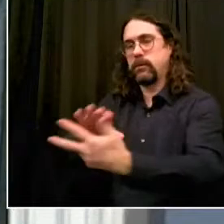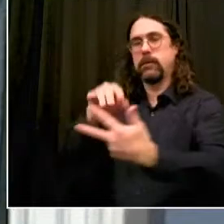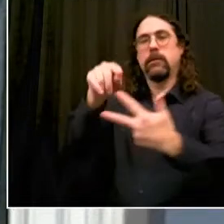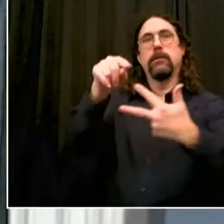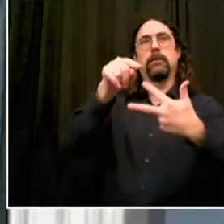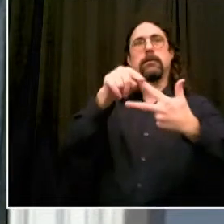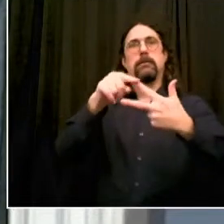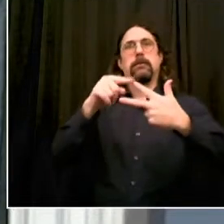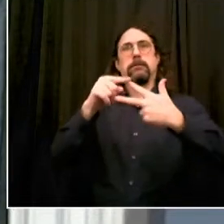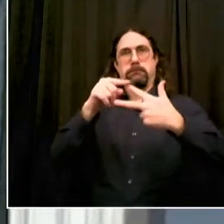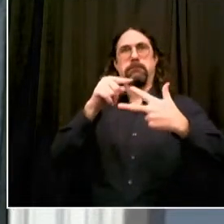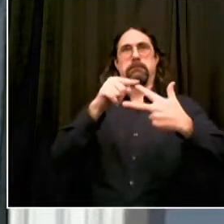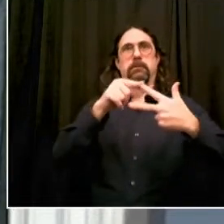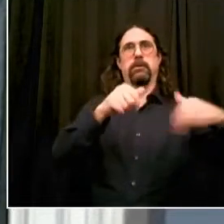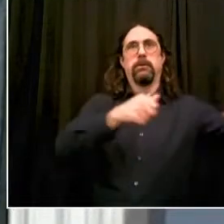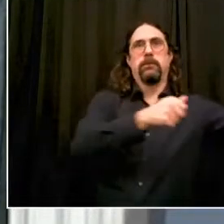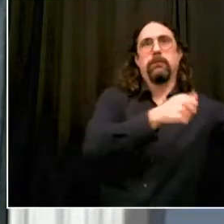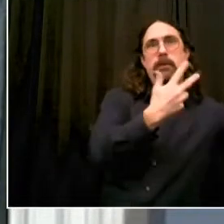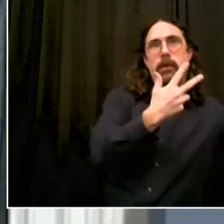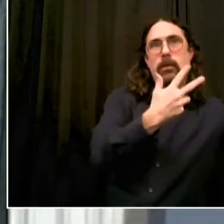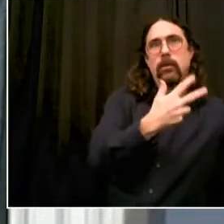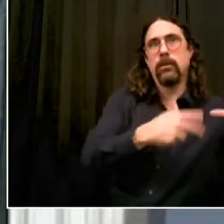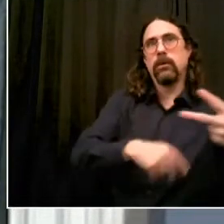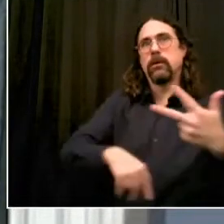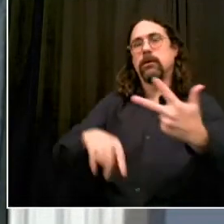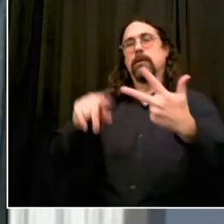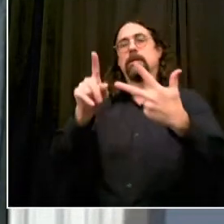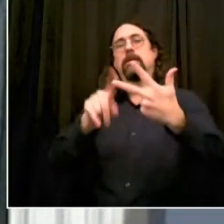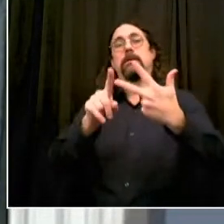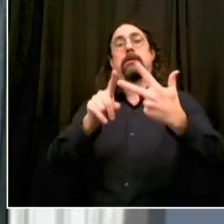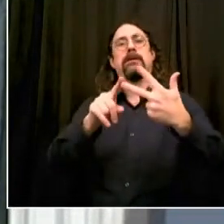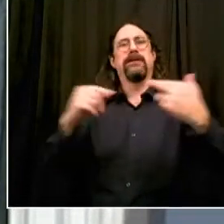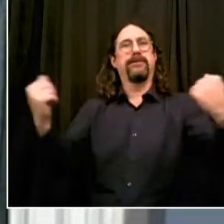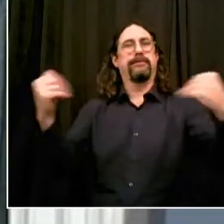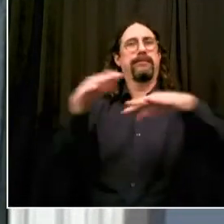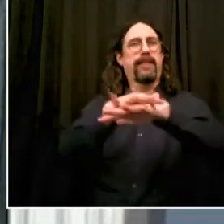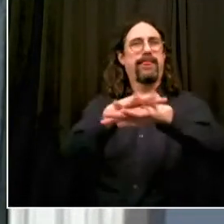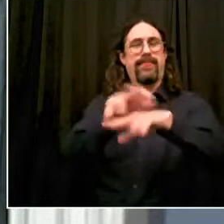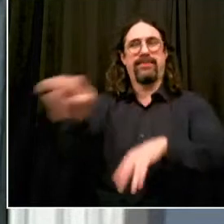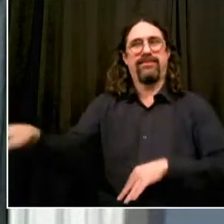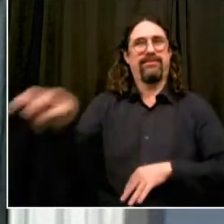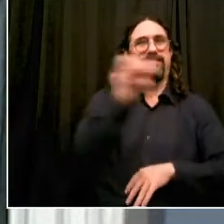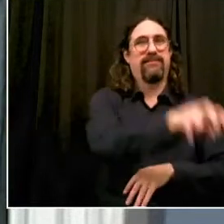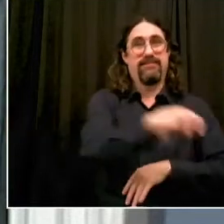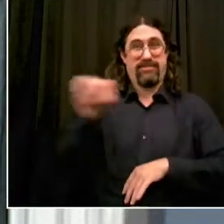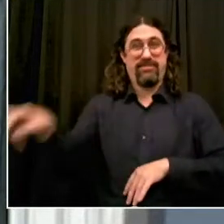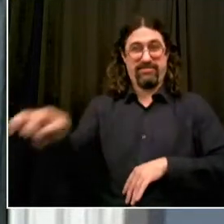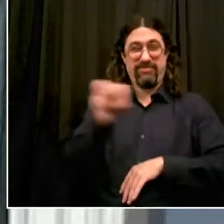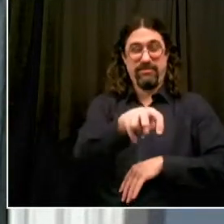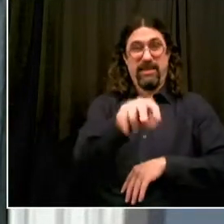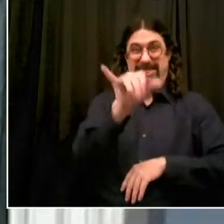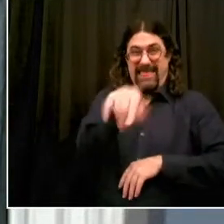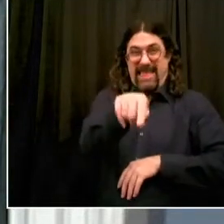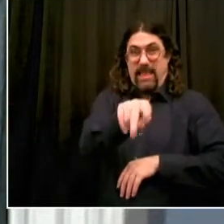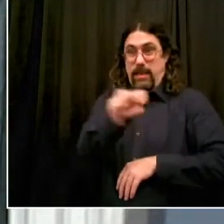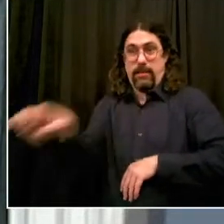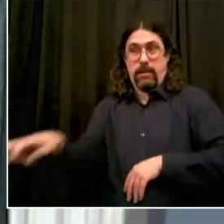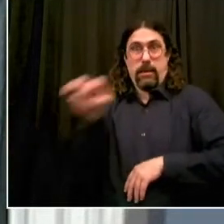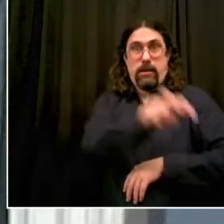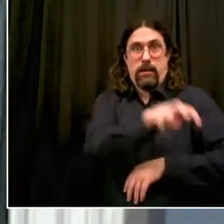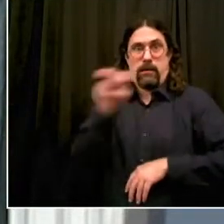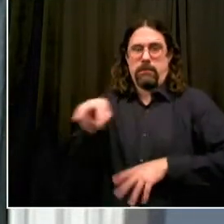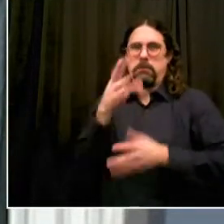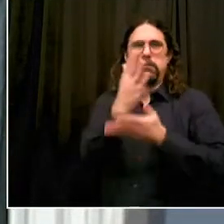for our principals and our school communities, but this is an exciting opportunity for those families that have chosen in person to